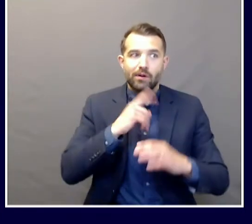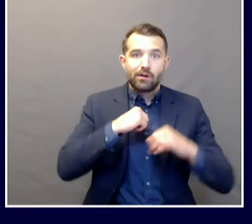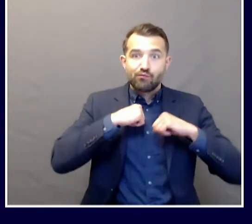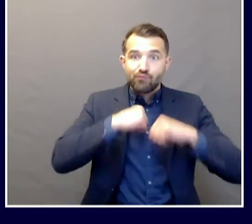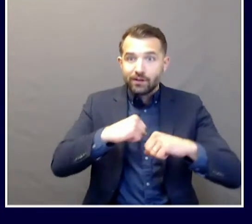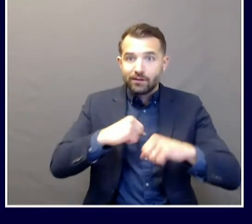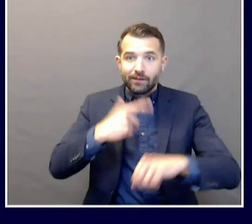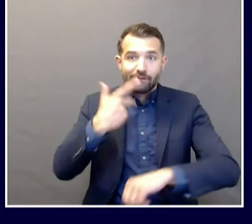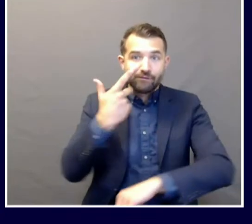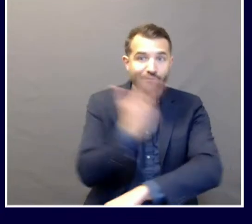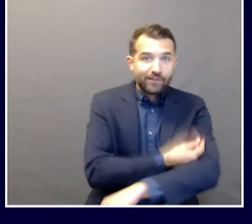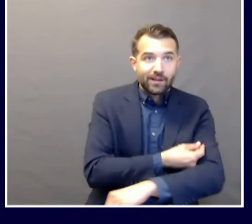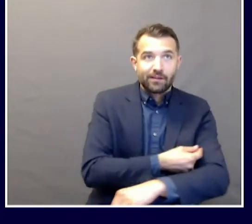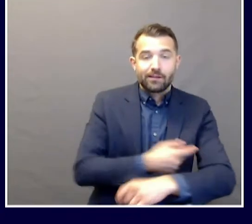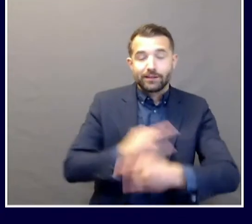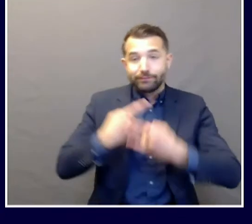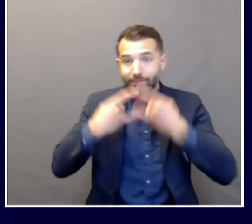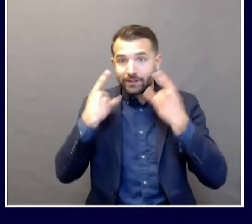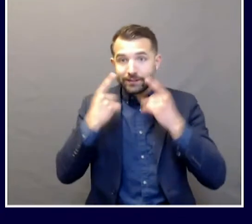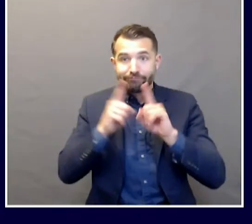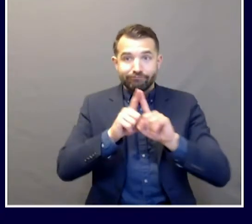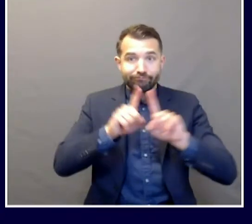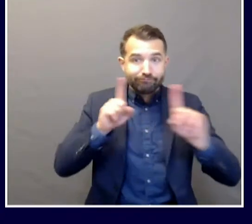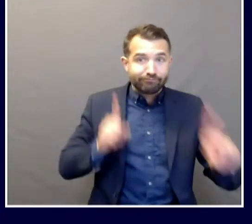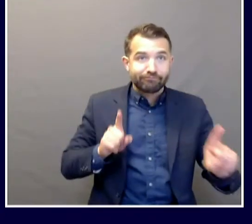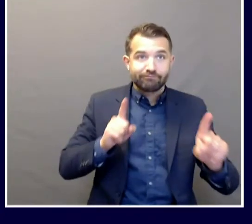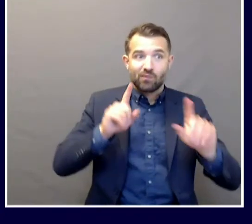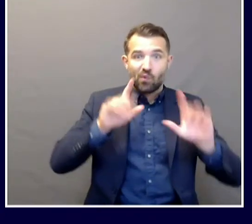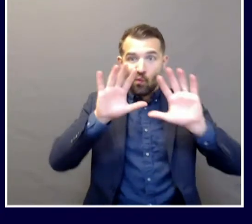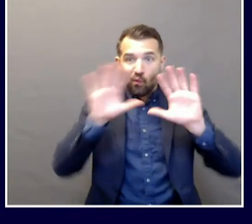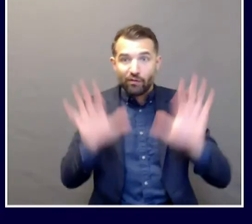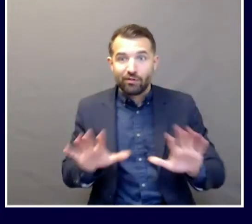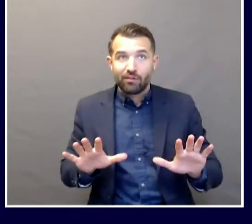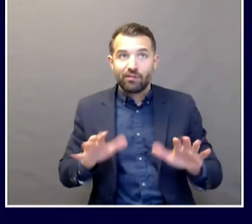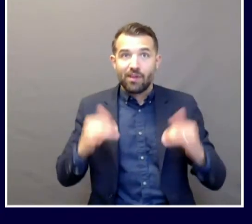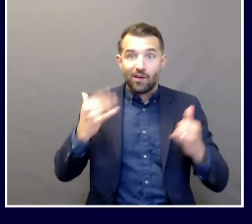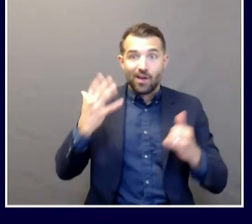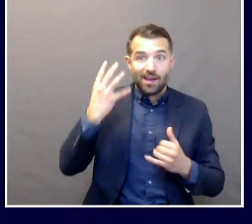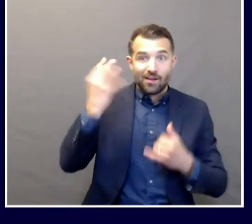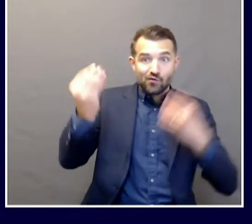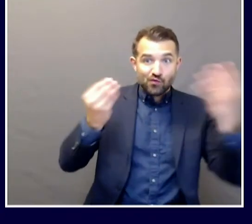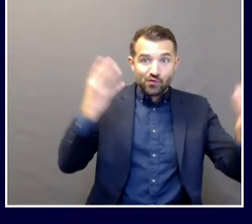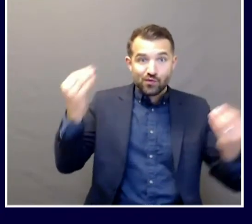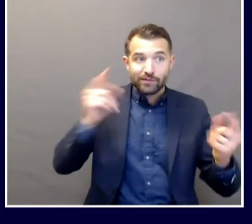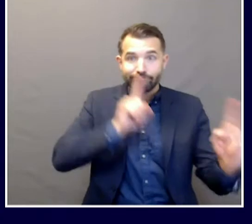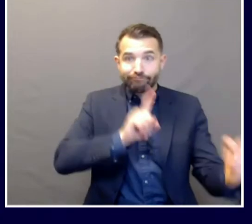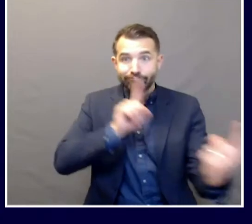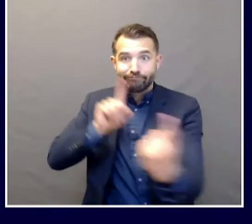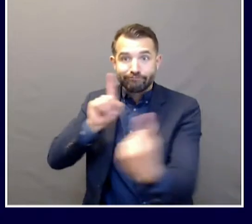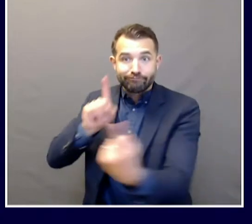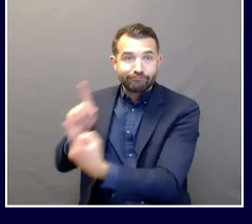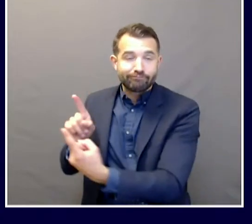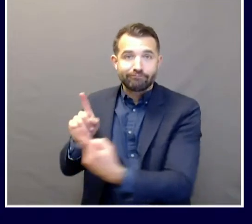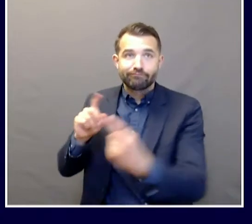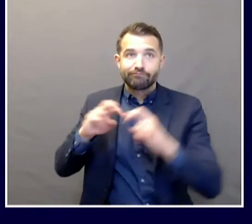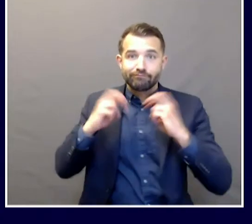keep cases down, but variants that we've detected are helping keep it up, unfortunately.